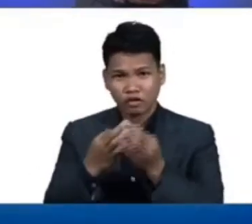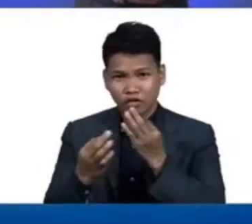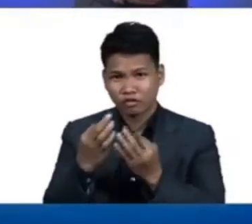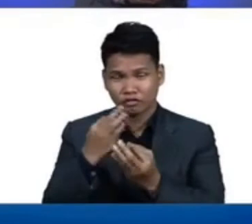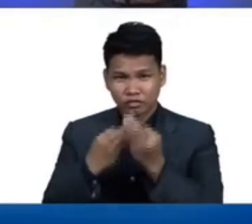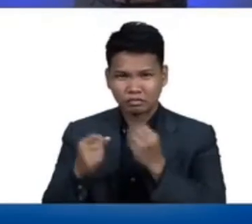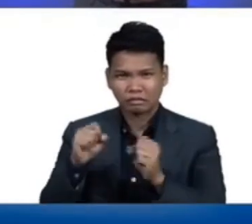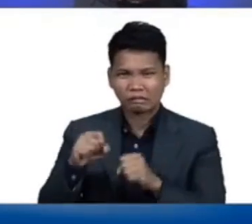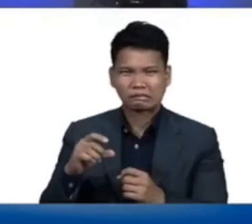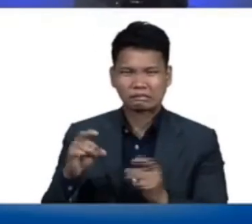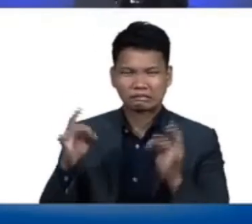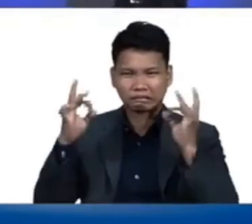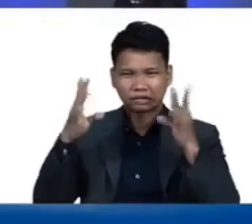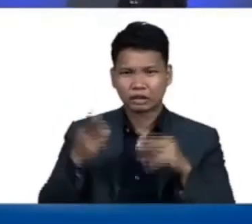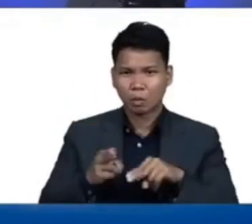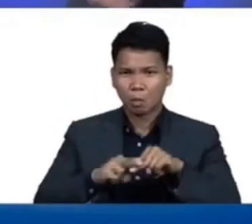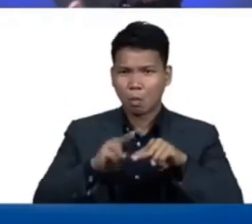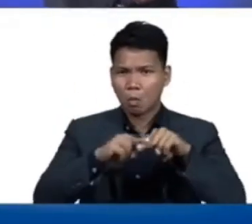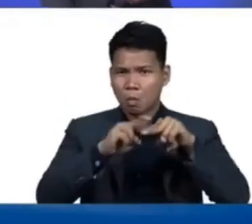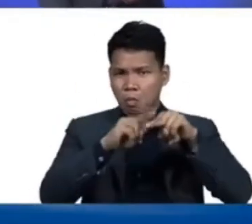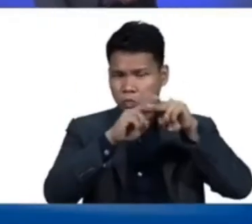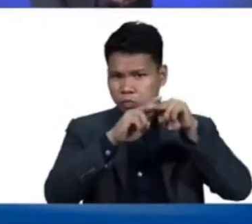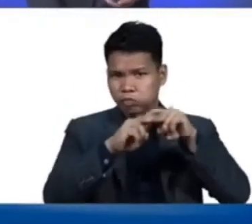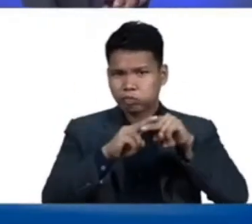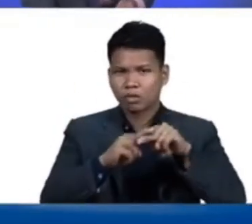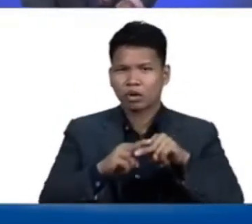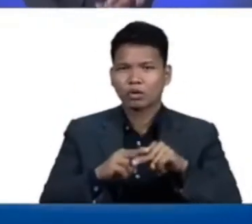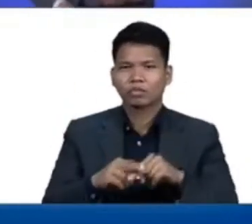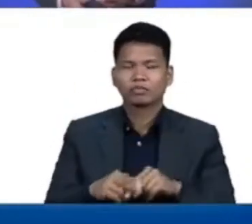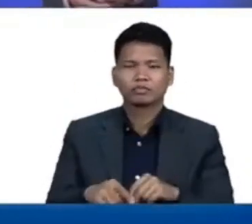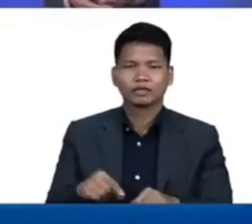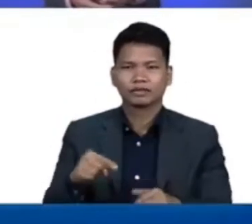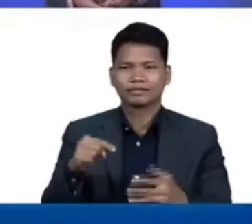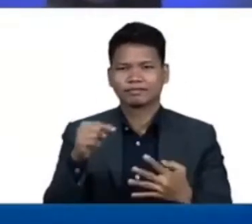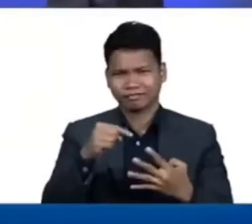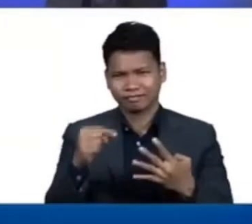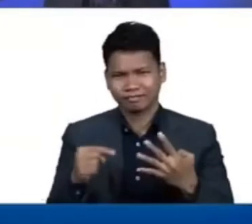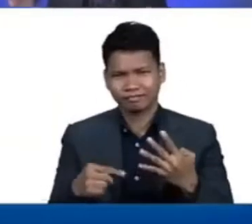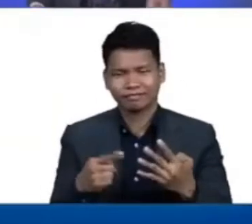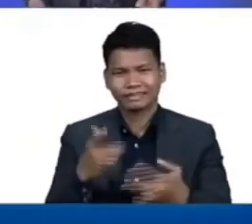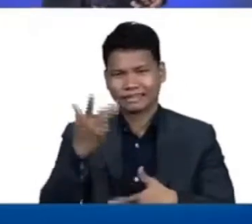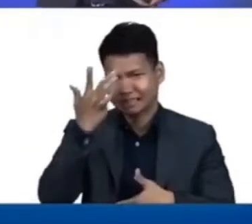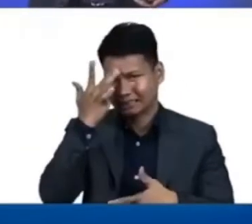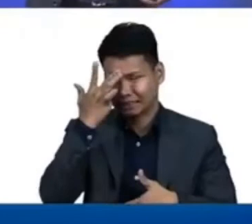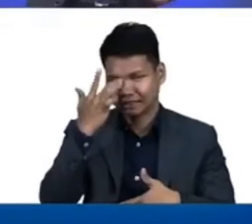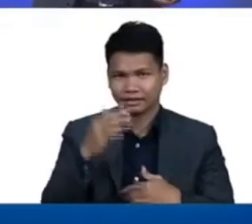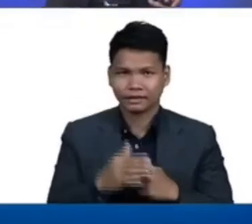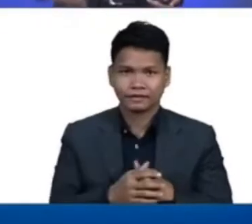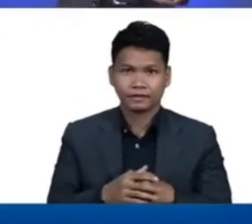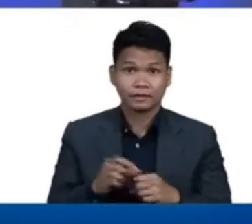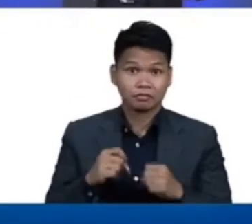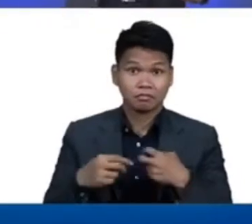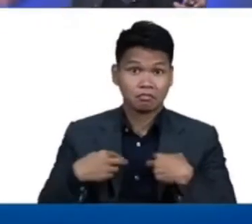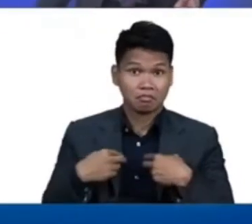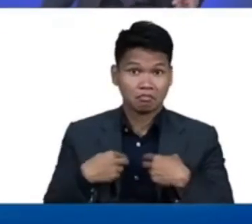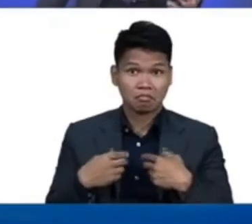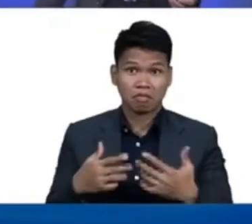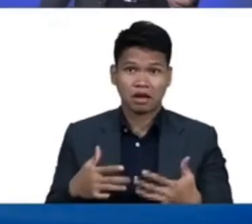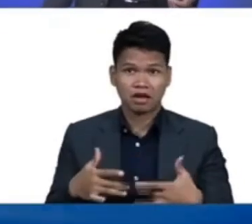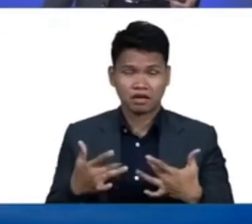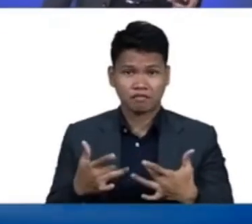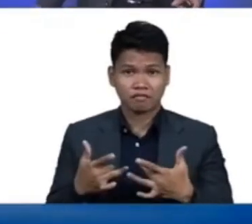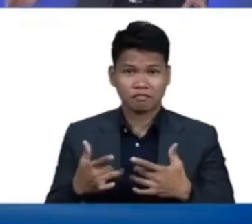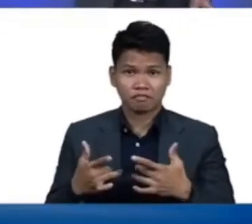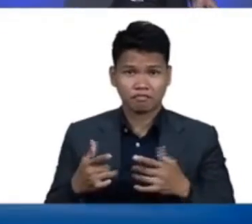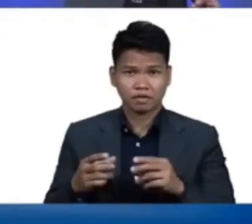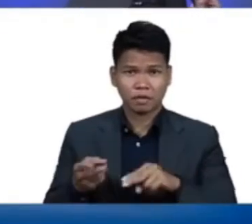-19. Ito pong mga sakit na ito. At sagsabi pa rito, they live as much as 11 years